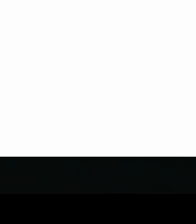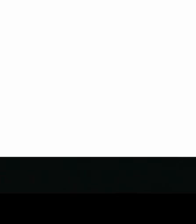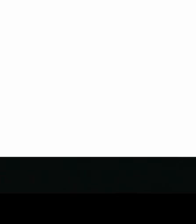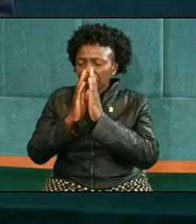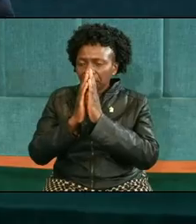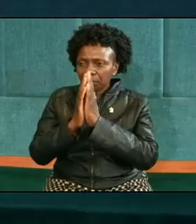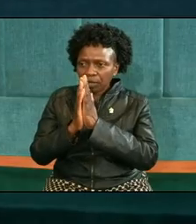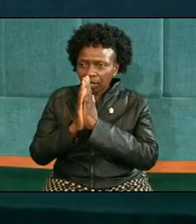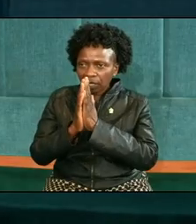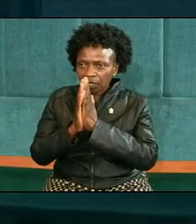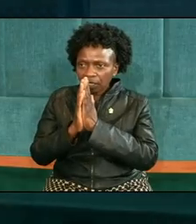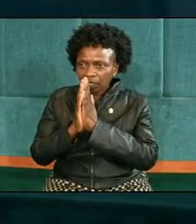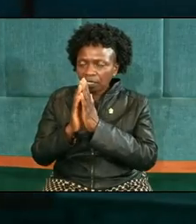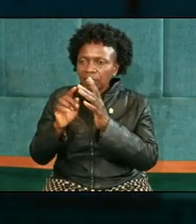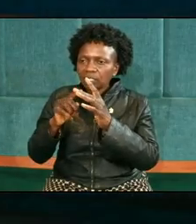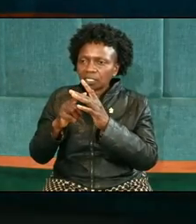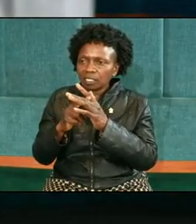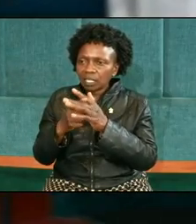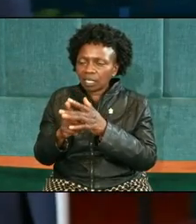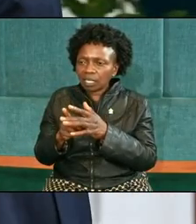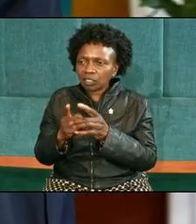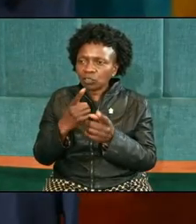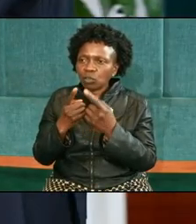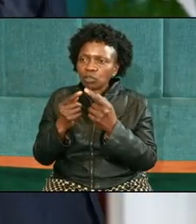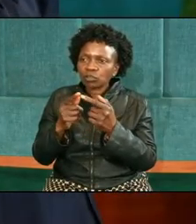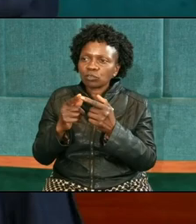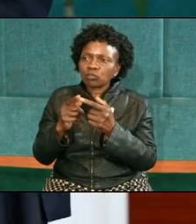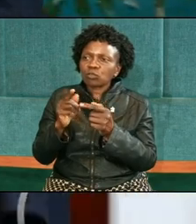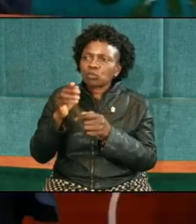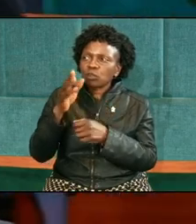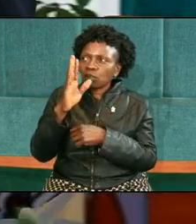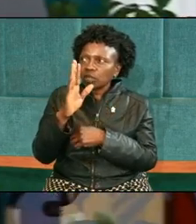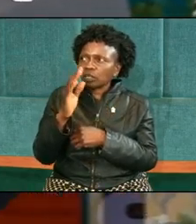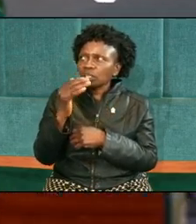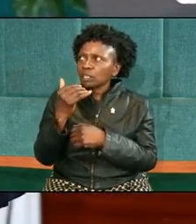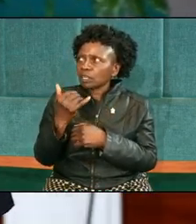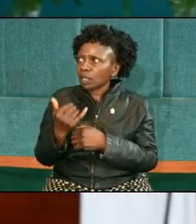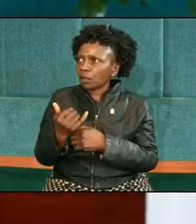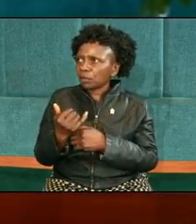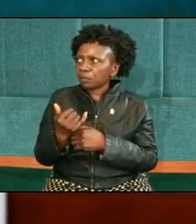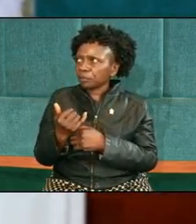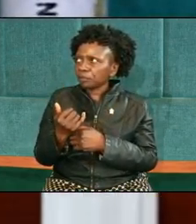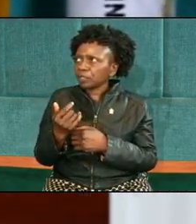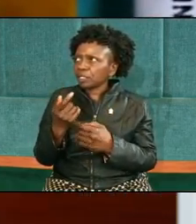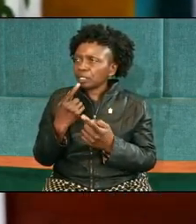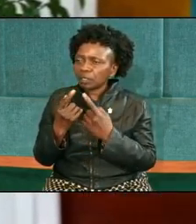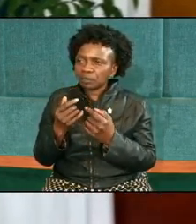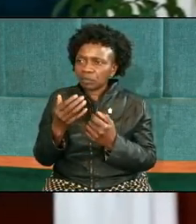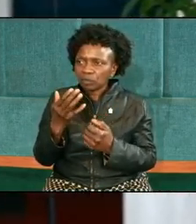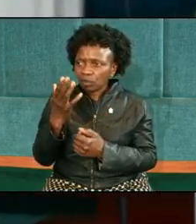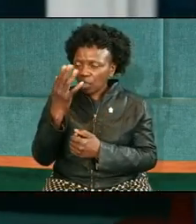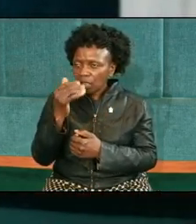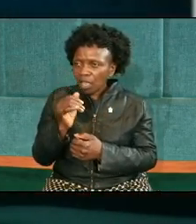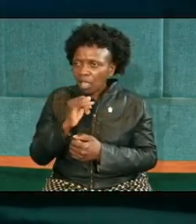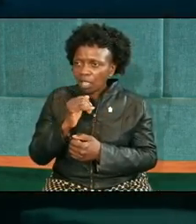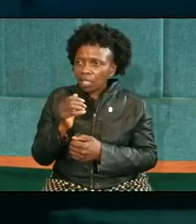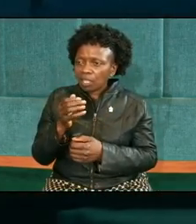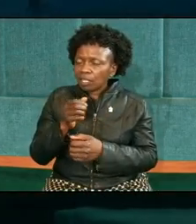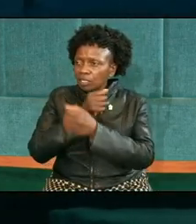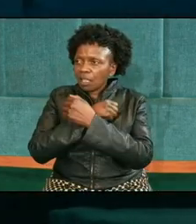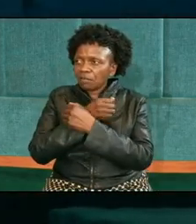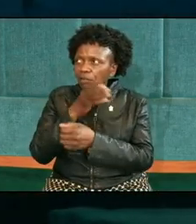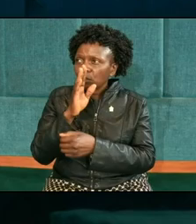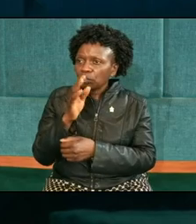now. Start to talk back to God now. Now, stay with me. I'll tell you why I love God. What if God